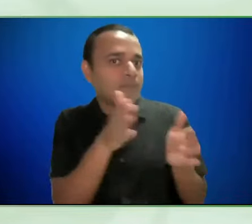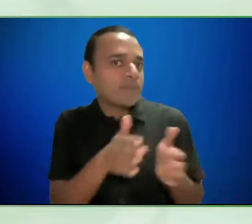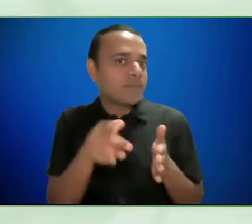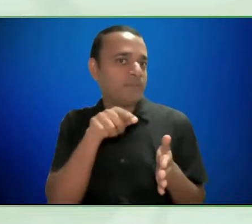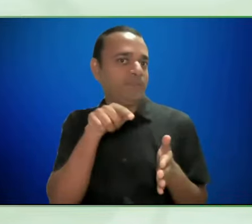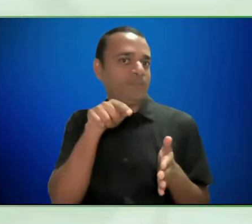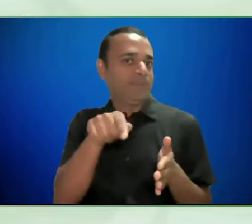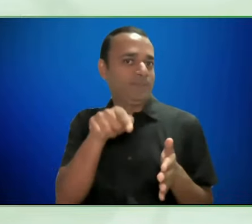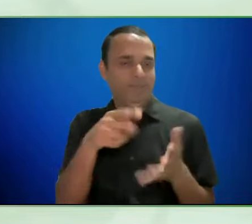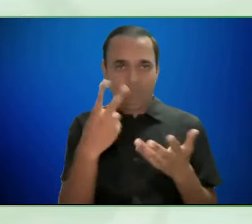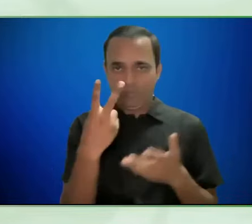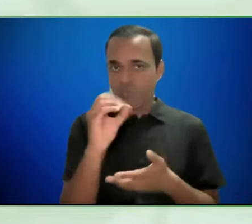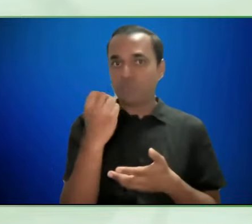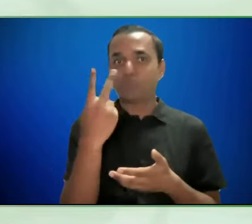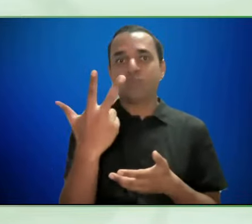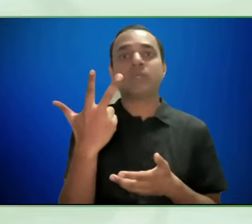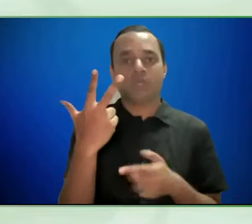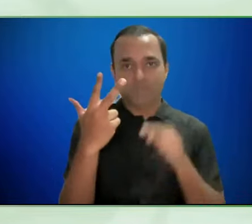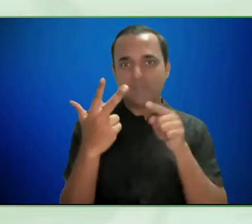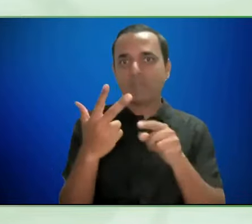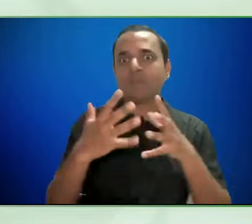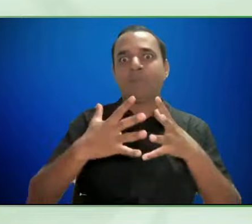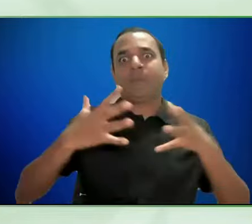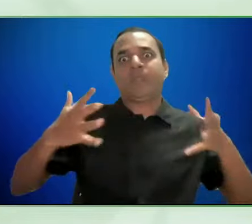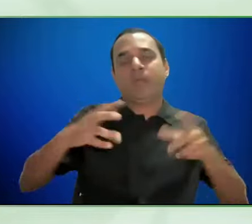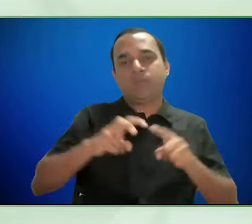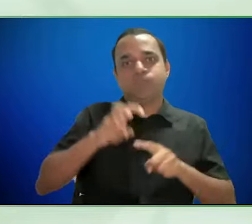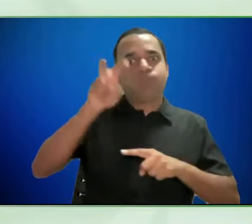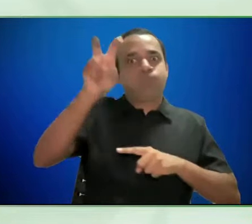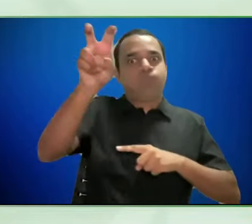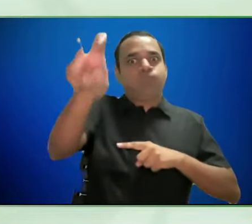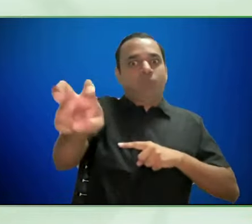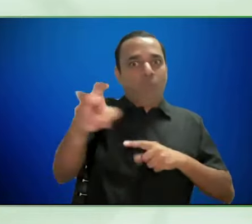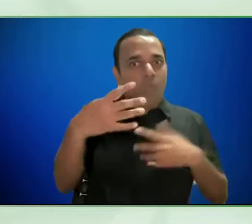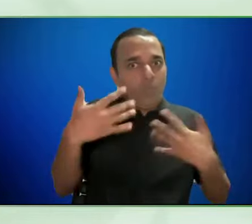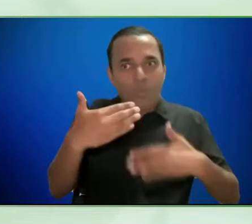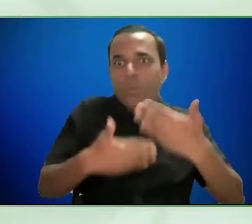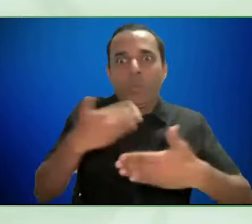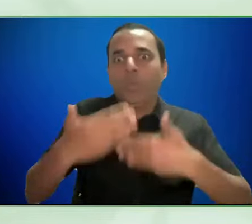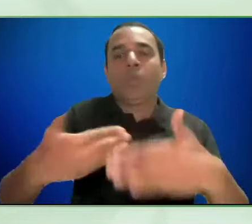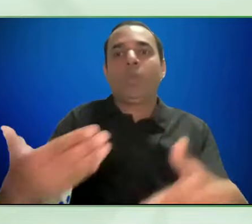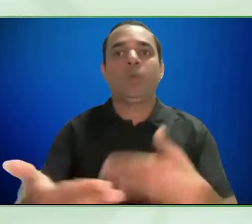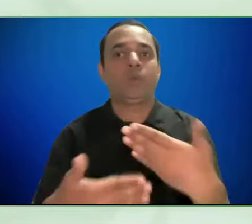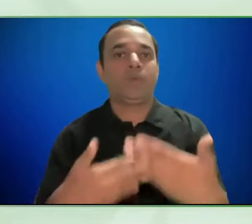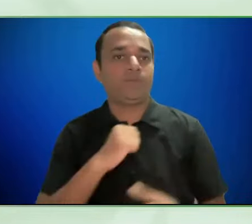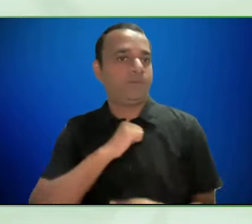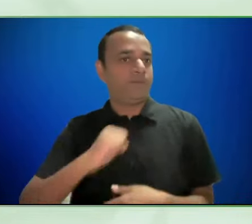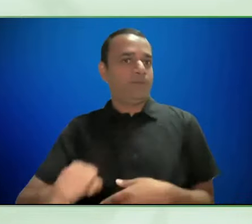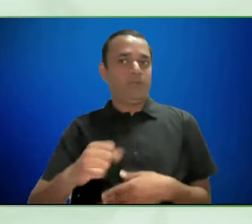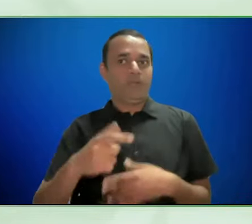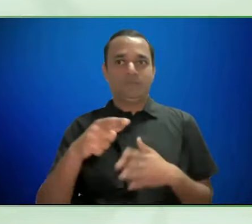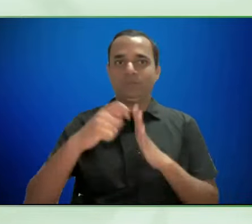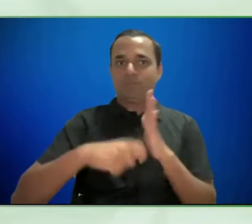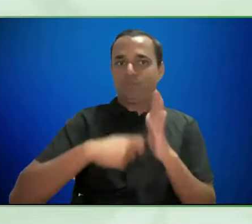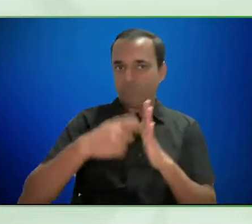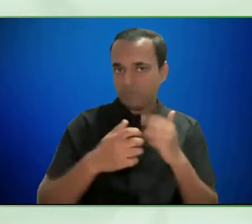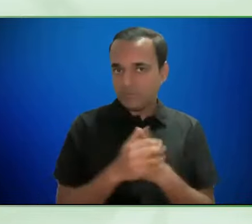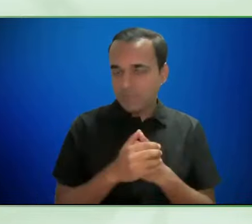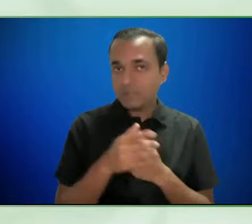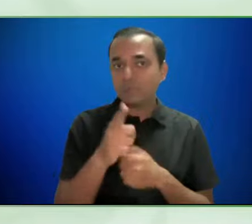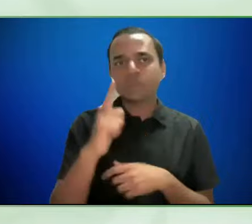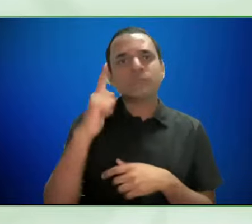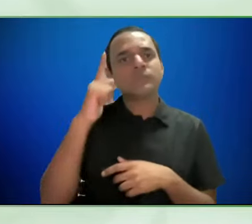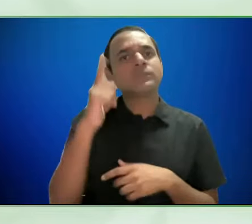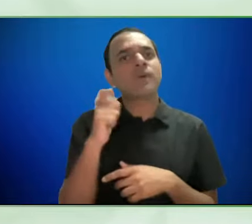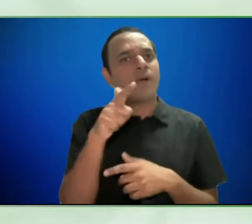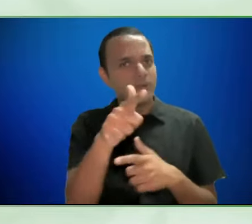it's still difficult, so you will help me out. Okay. I will start with it's called Kapka. So tell us more about the creative approaches to practical